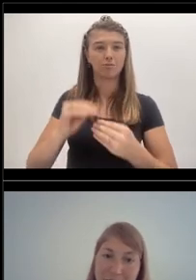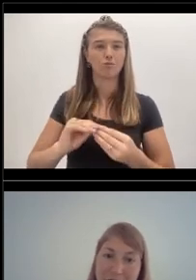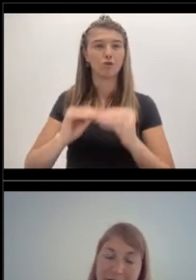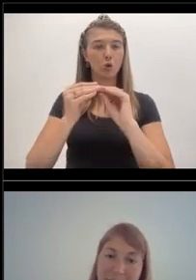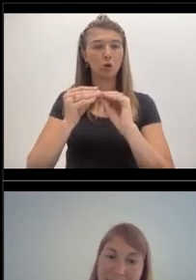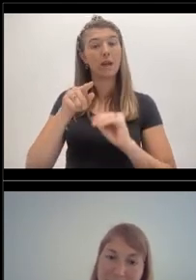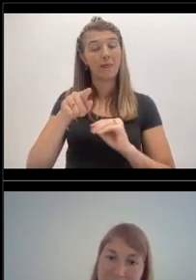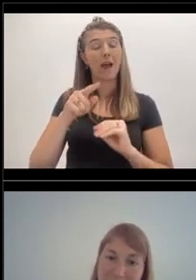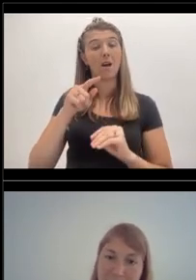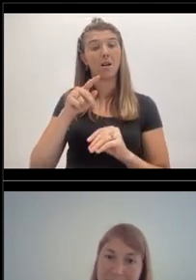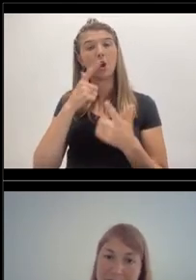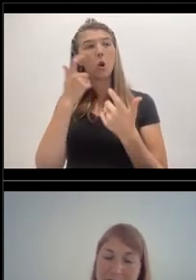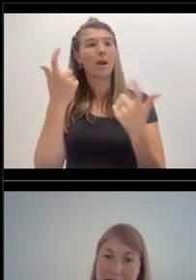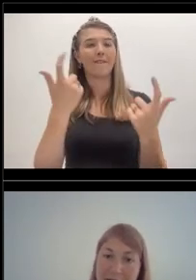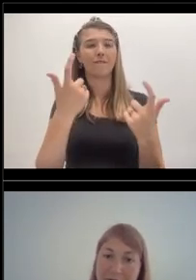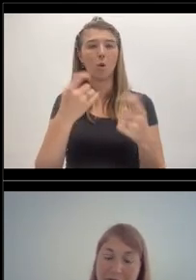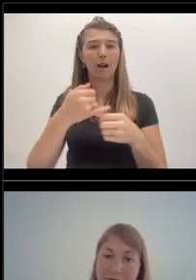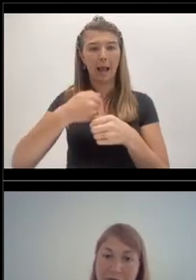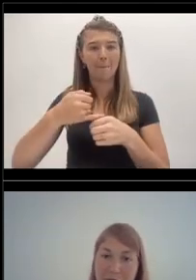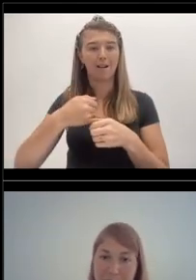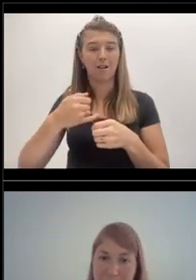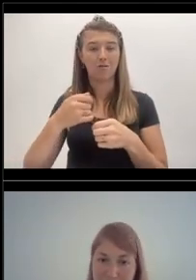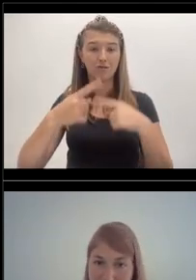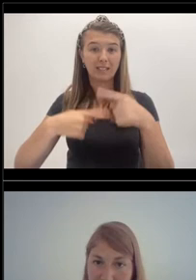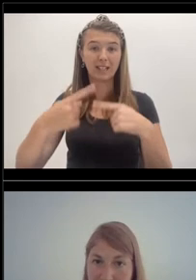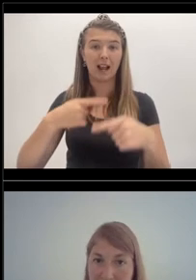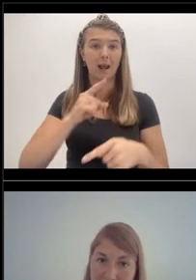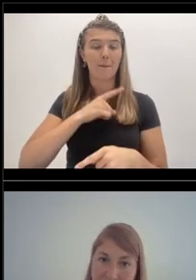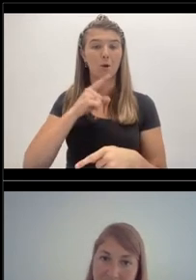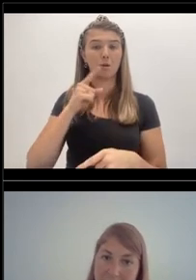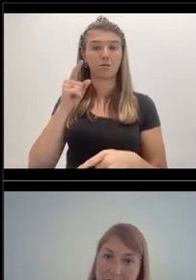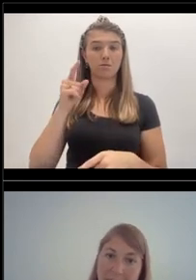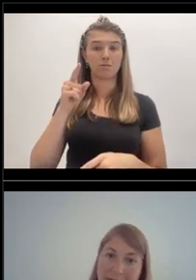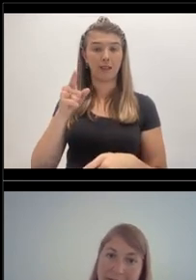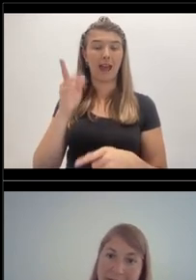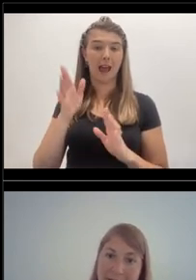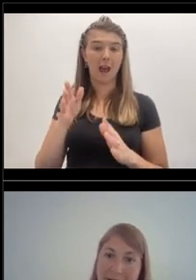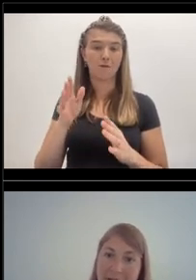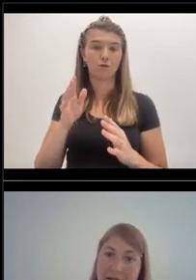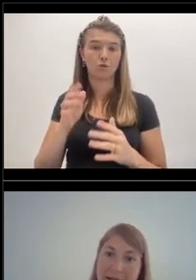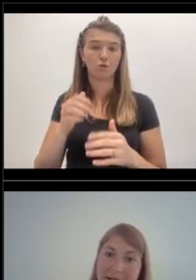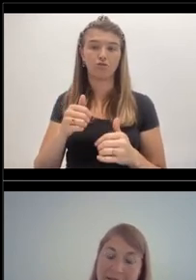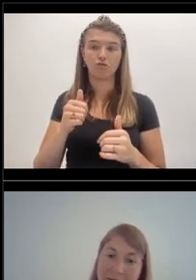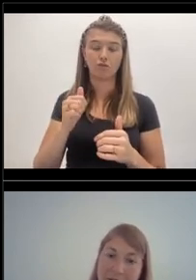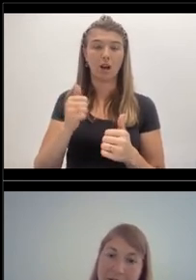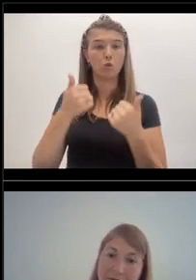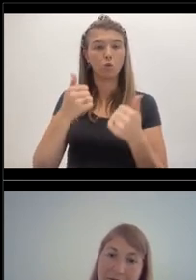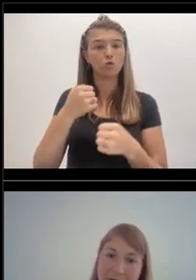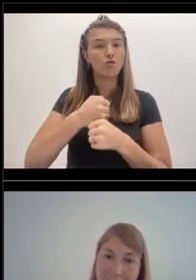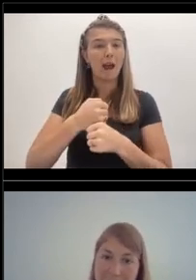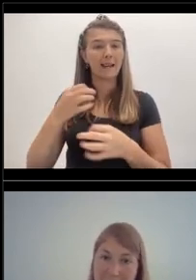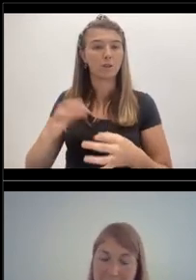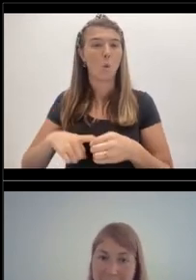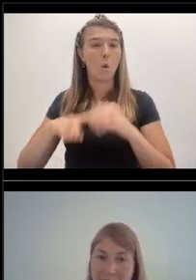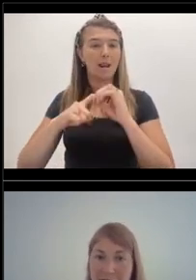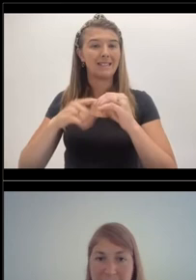to chemical recycling, because it allows you to produce virgin grade quality of plastics again. And especially for